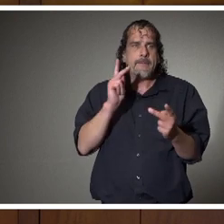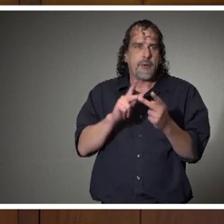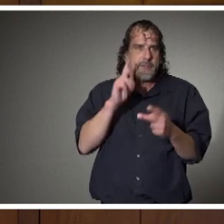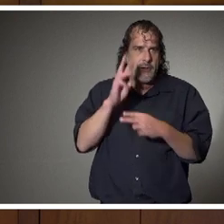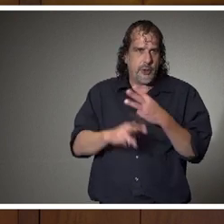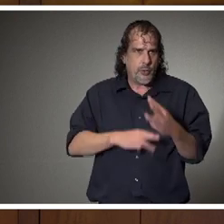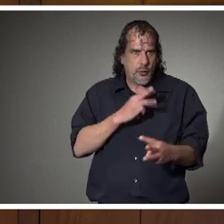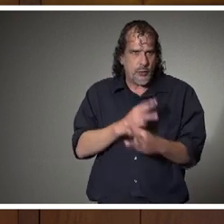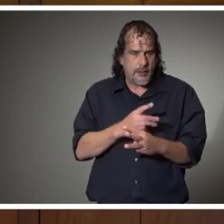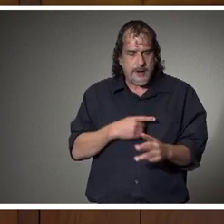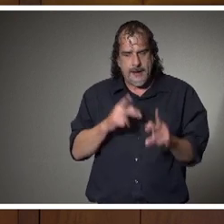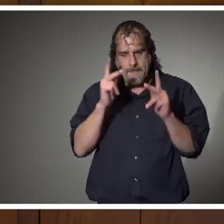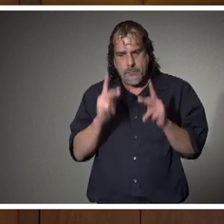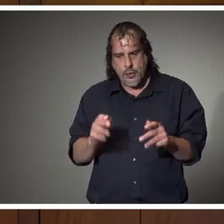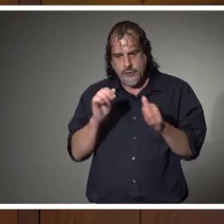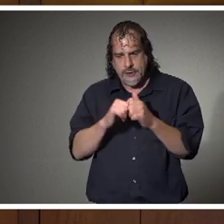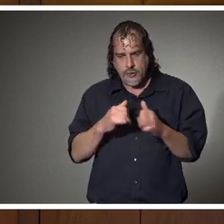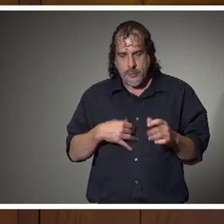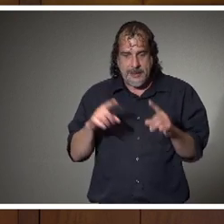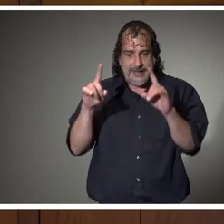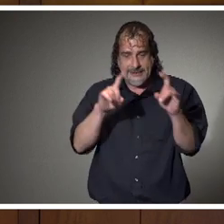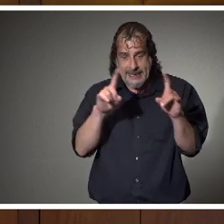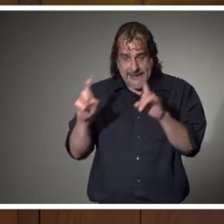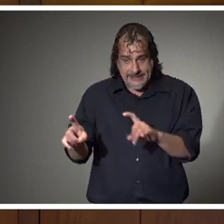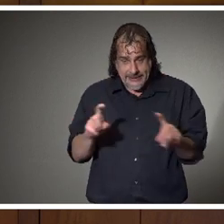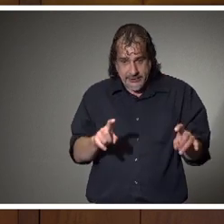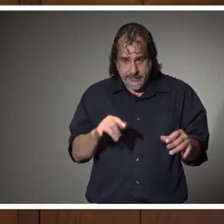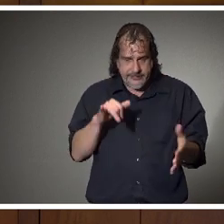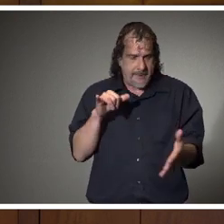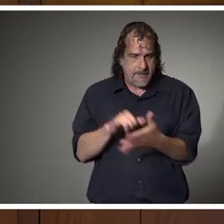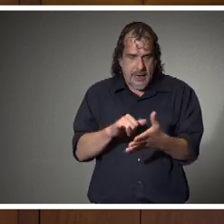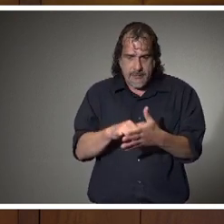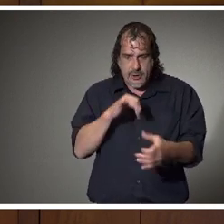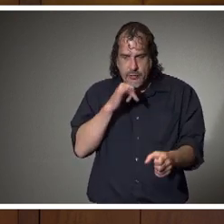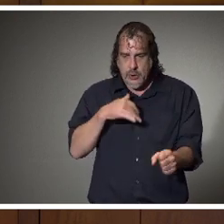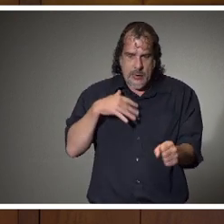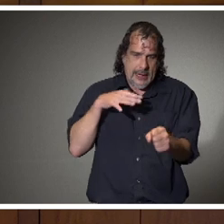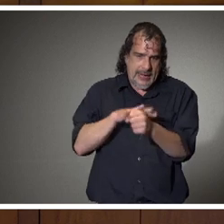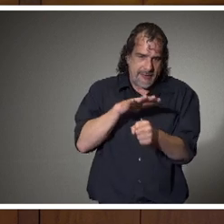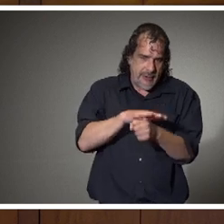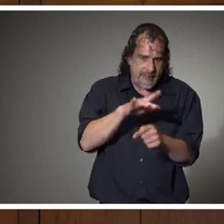in Mississippi would be tested. It's impossible because of the availability of tests. And